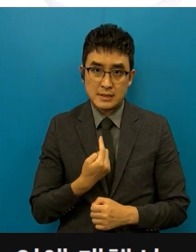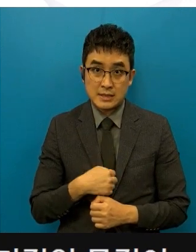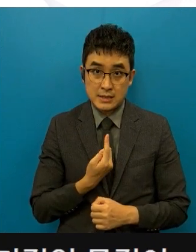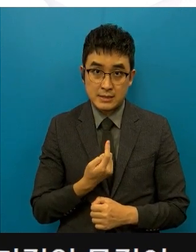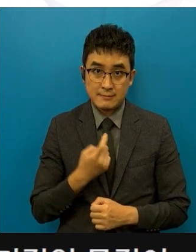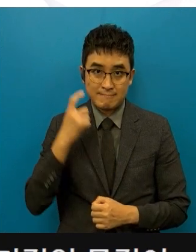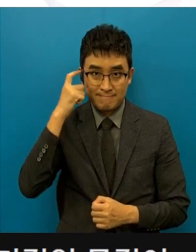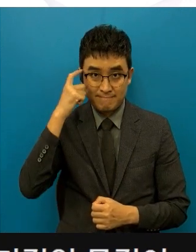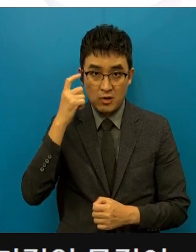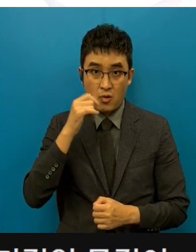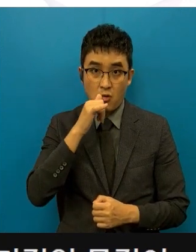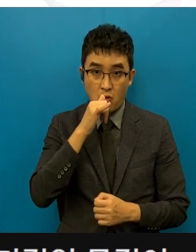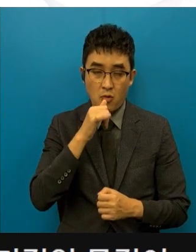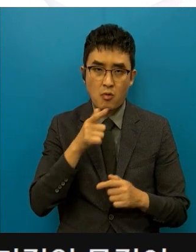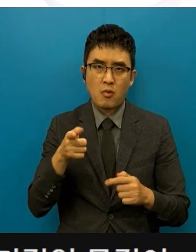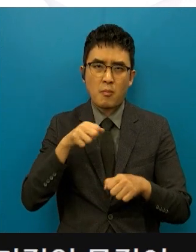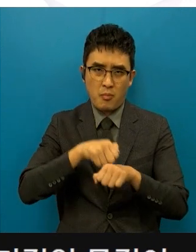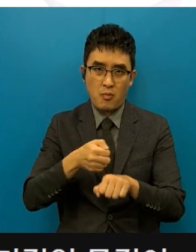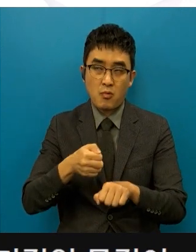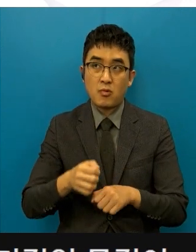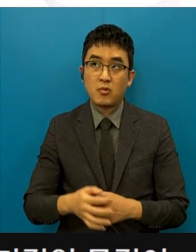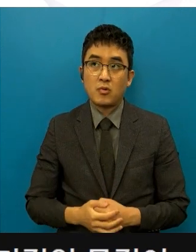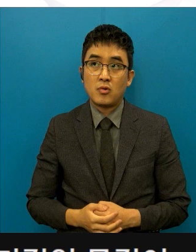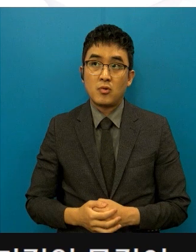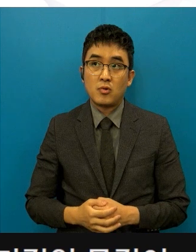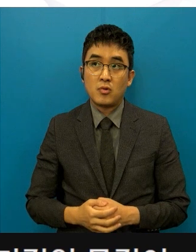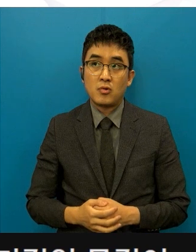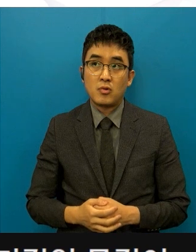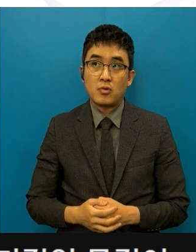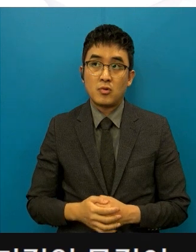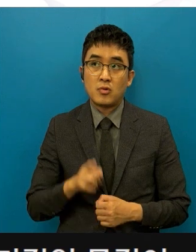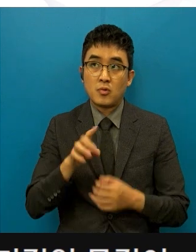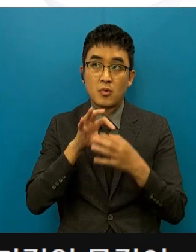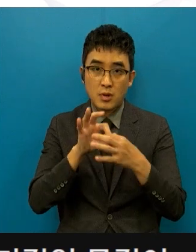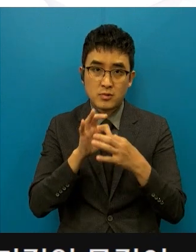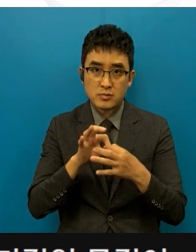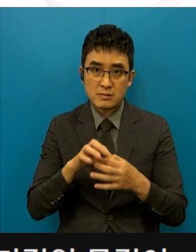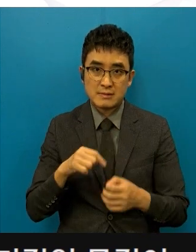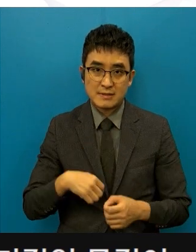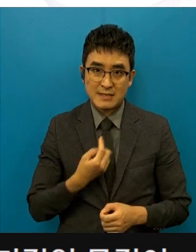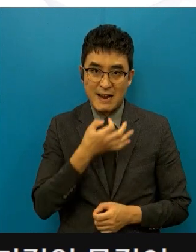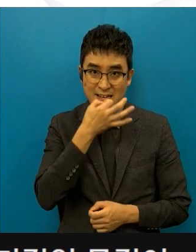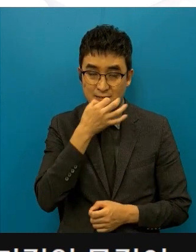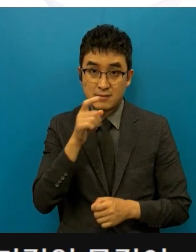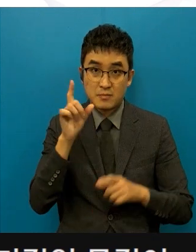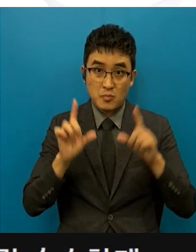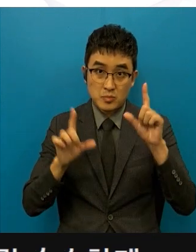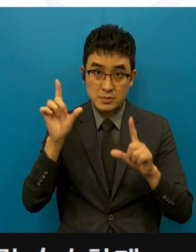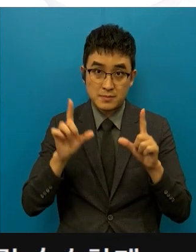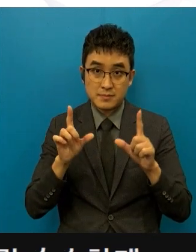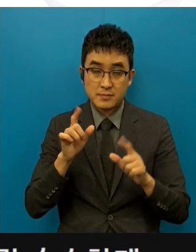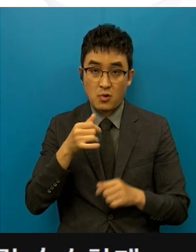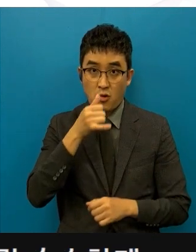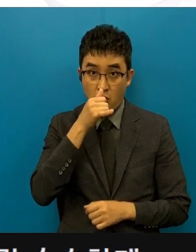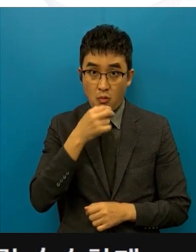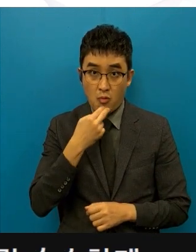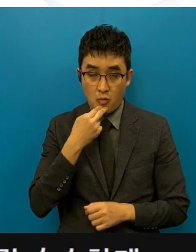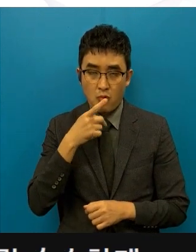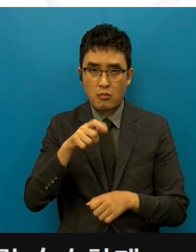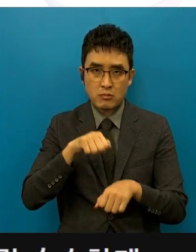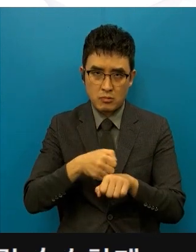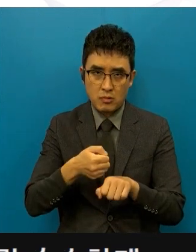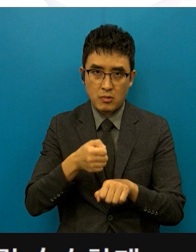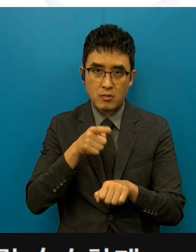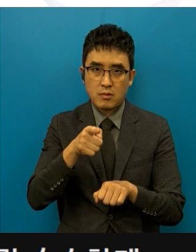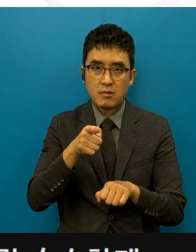without any selfish motives, just to help, they will not be punished. So based on this gap, the omission of the criminal